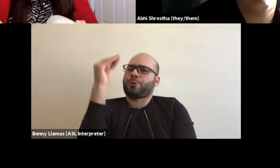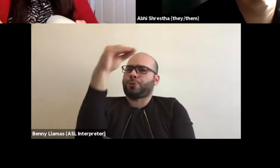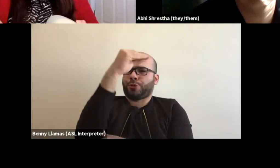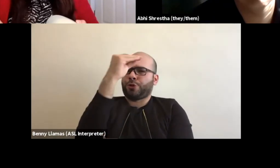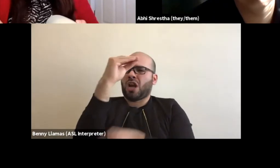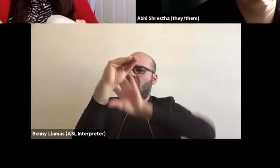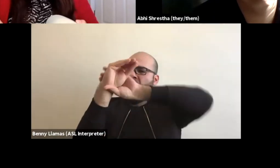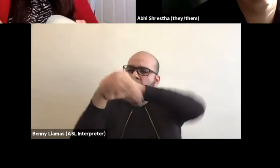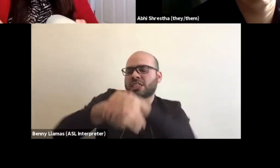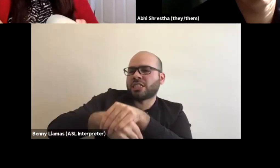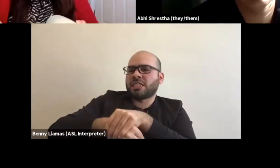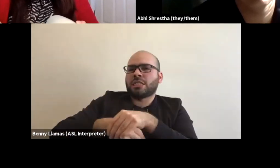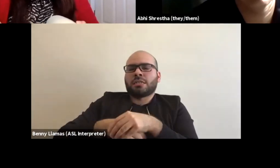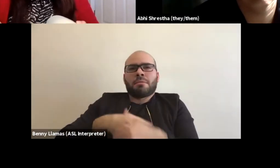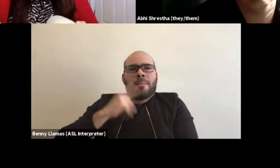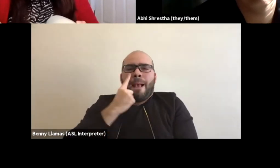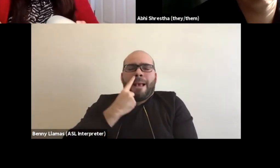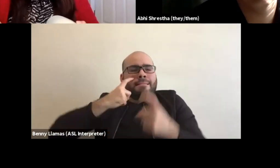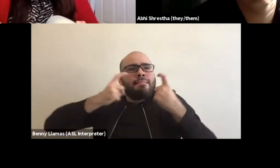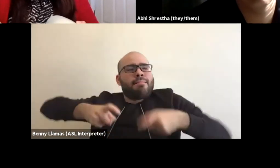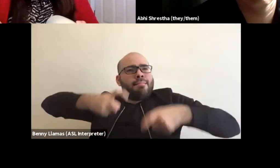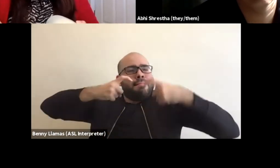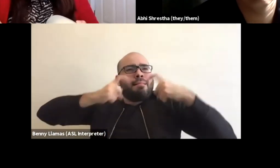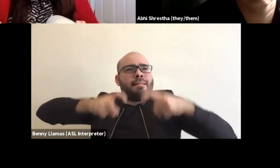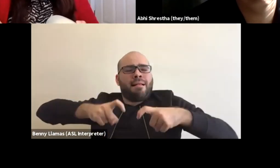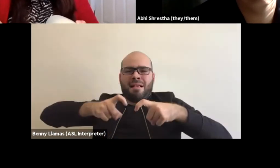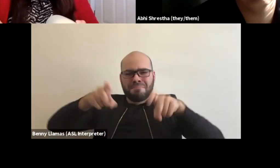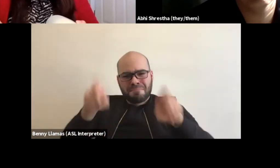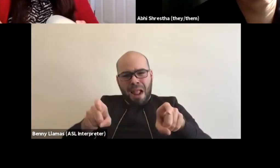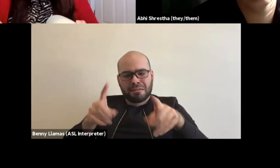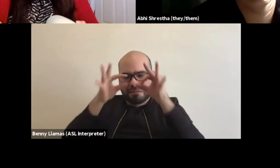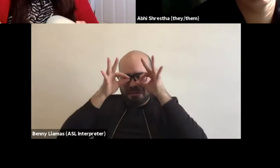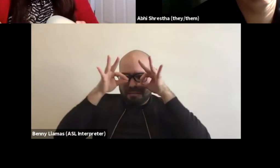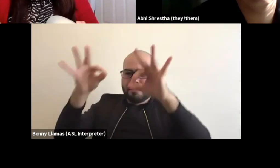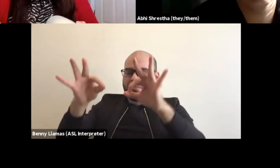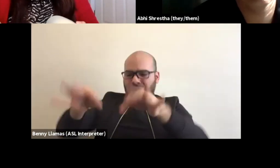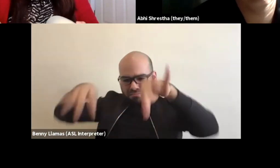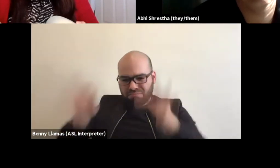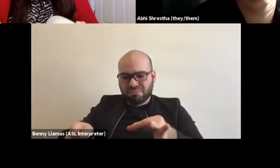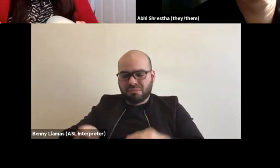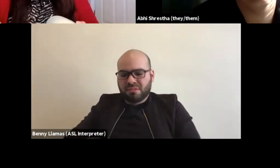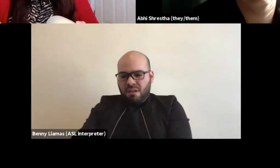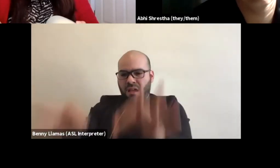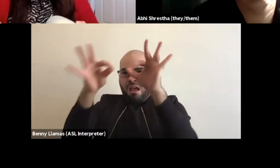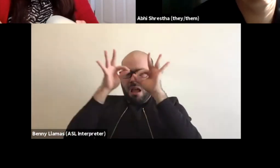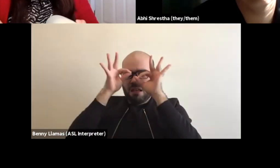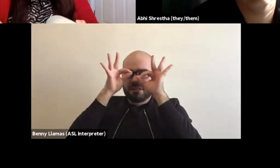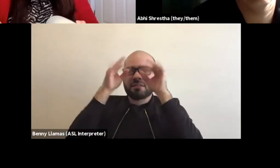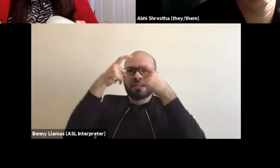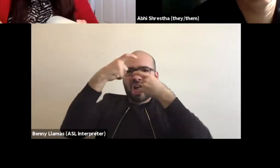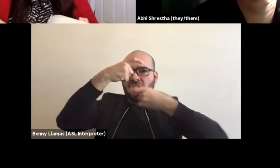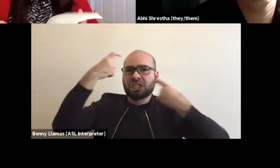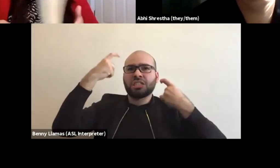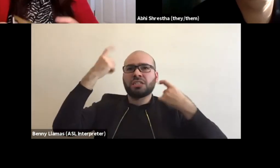they held. Who gave me permission to be this person, to drag my misfortune on this leash made of